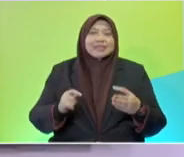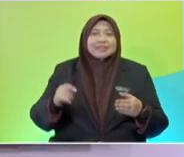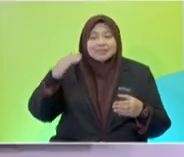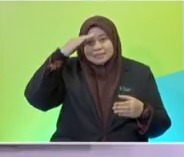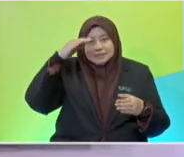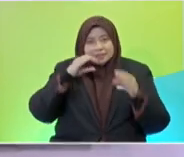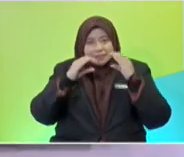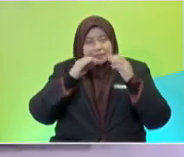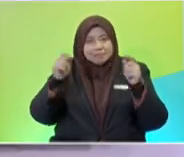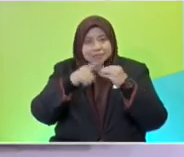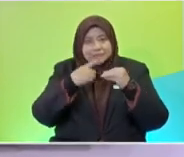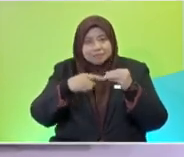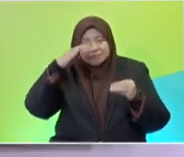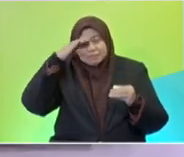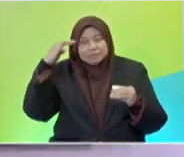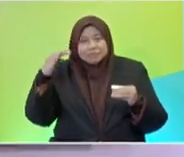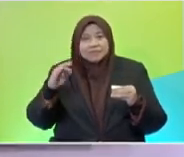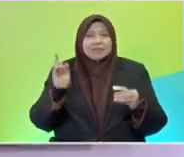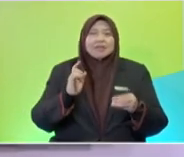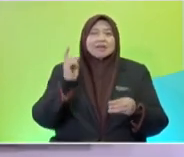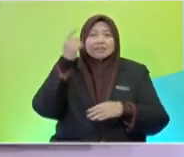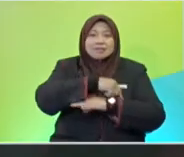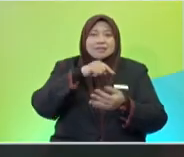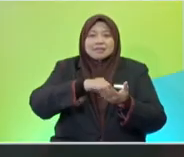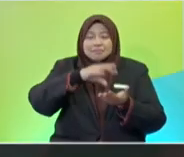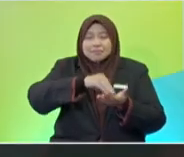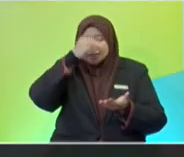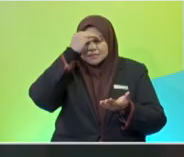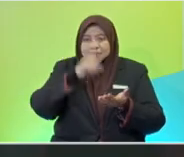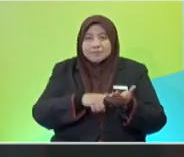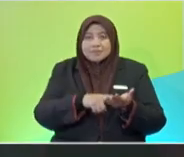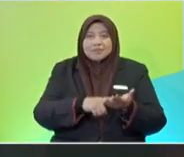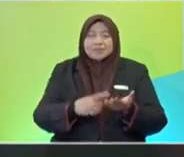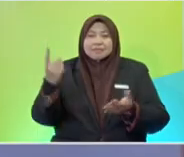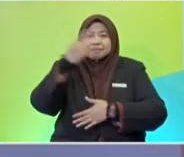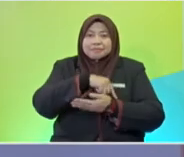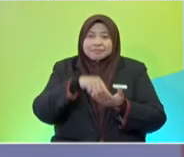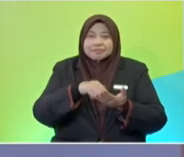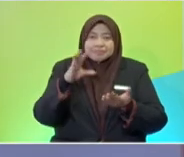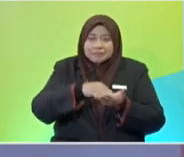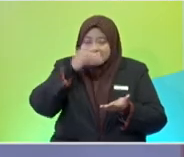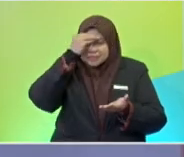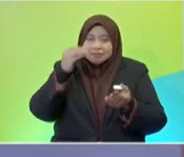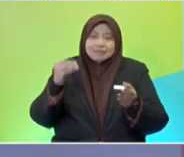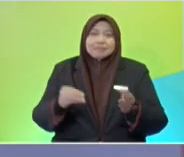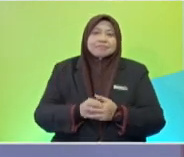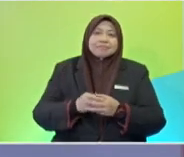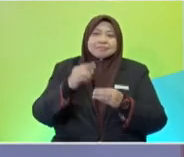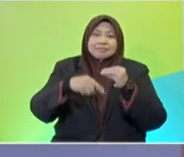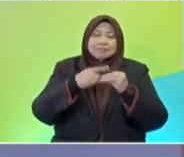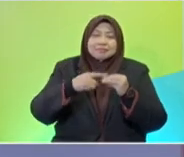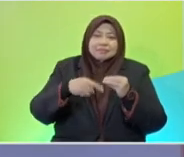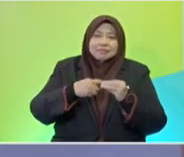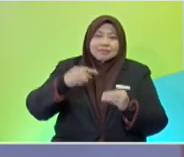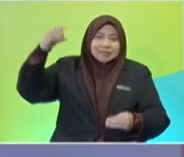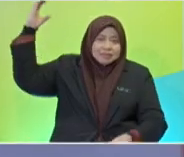this. So what's that got to do with what we're going to learn today? Okay, today actually we are going to learn about light mm-hmm, and dark.